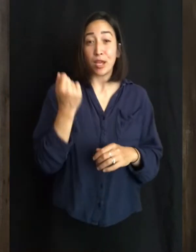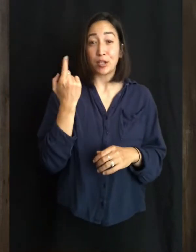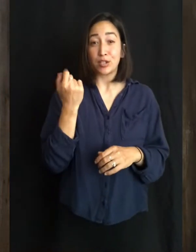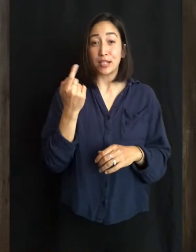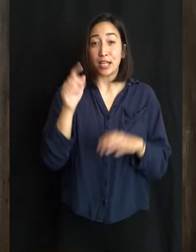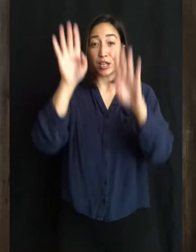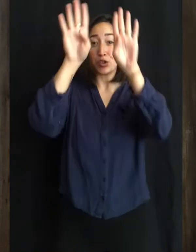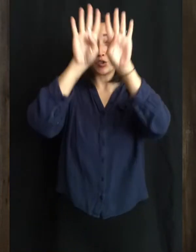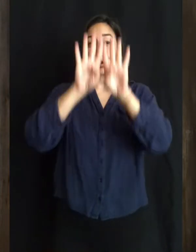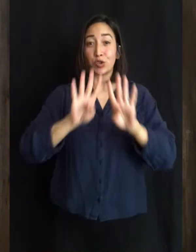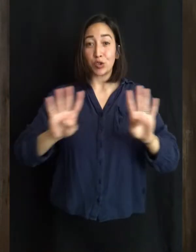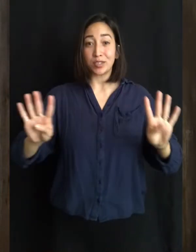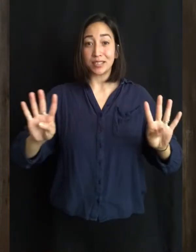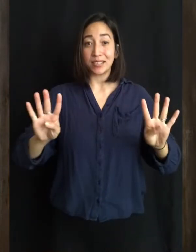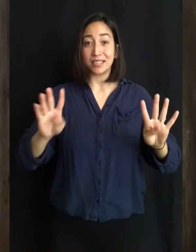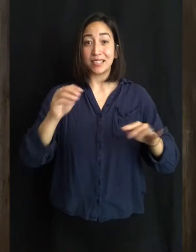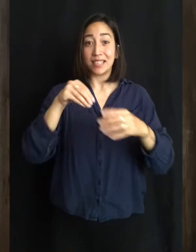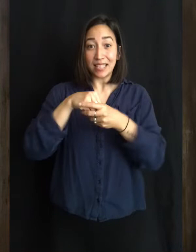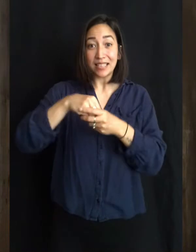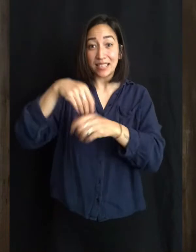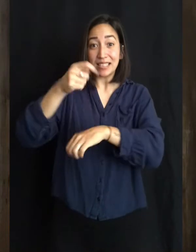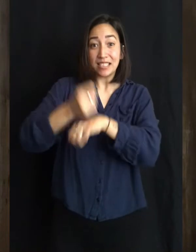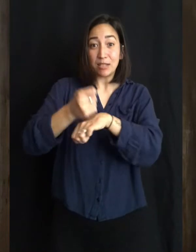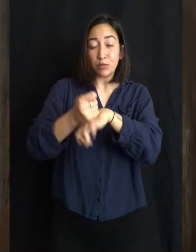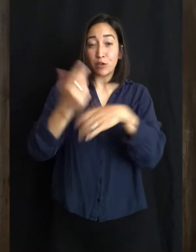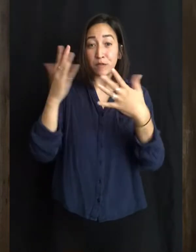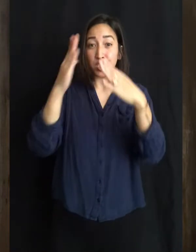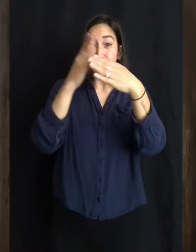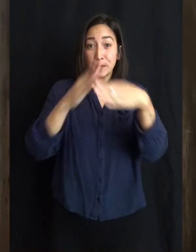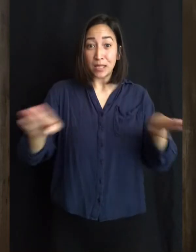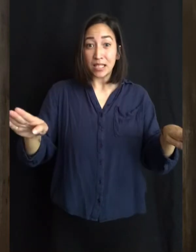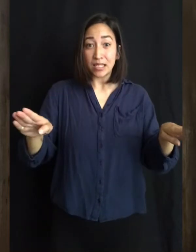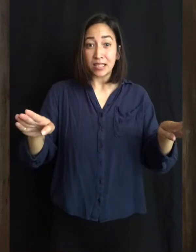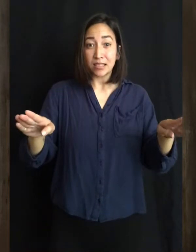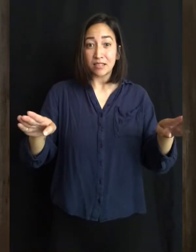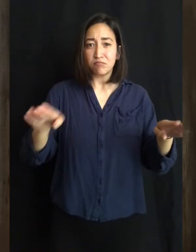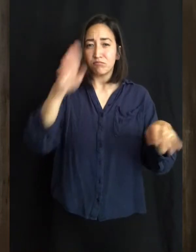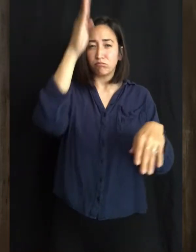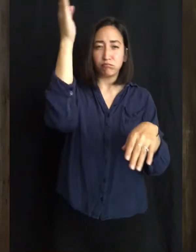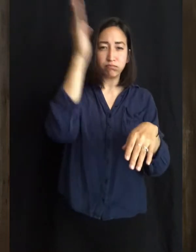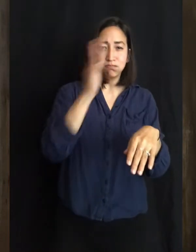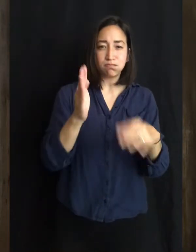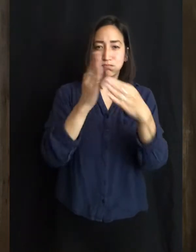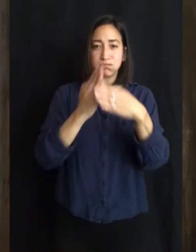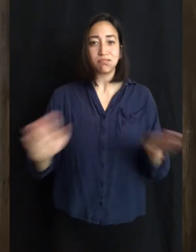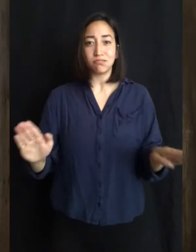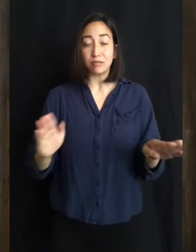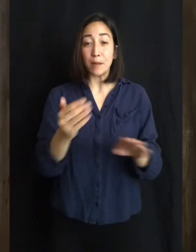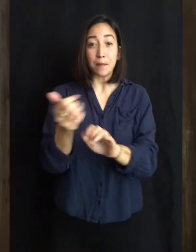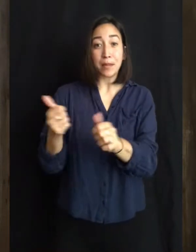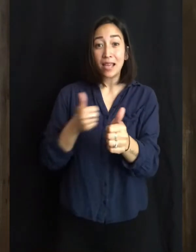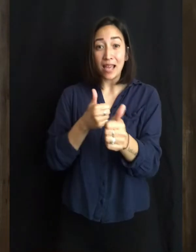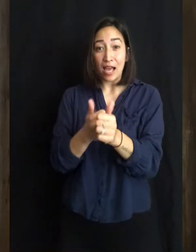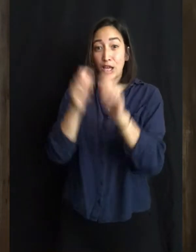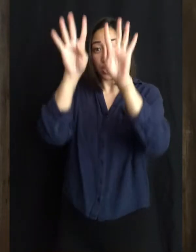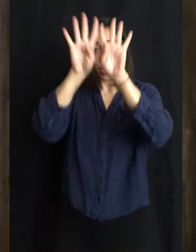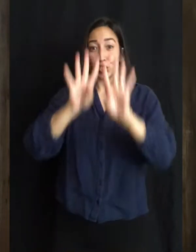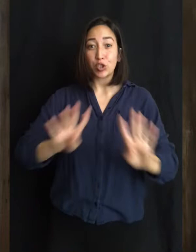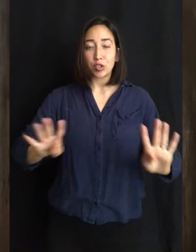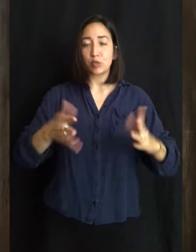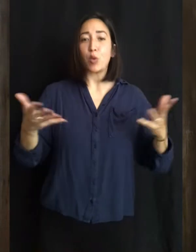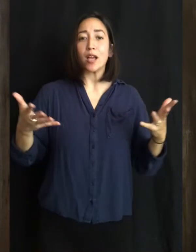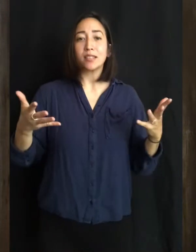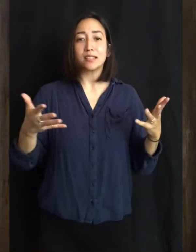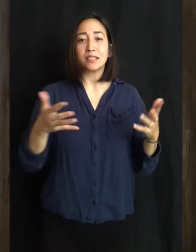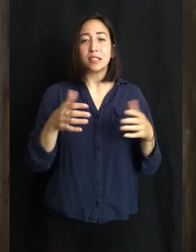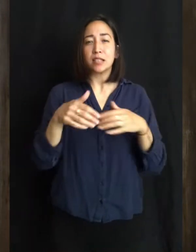The curtain in the temple that was torn in two, behind that curtain, that is where the mercy seat of God was.